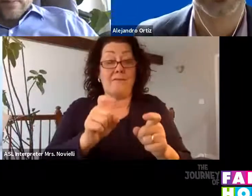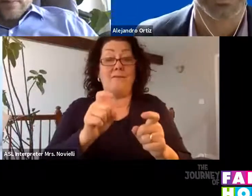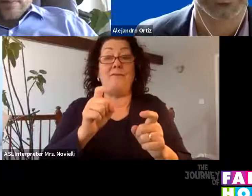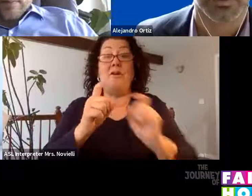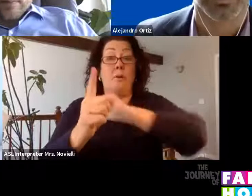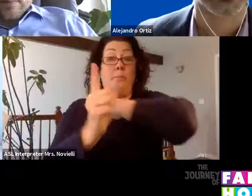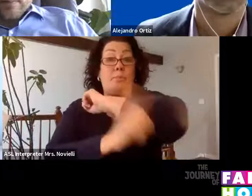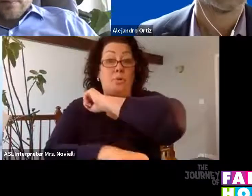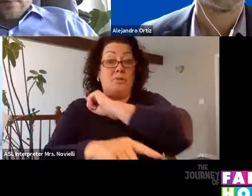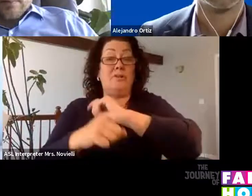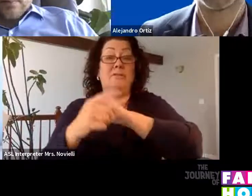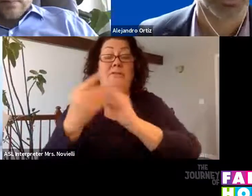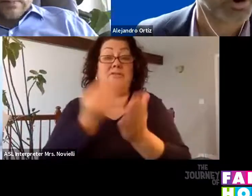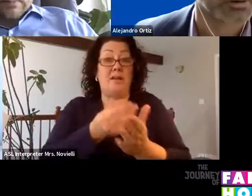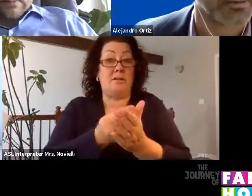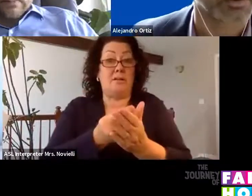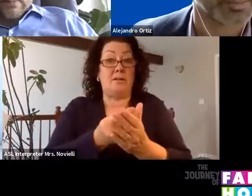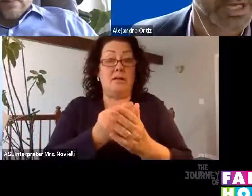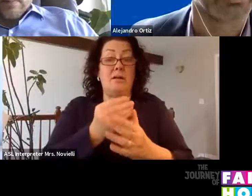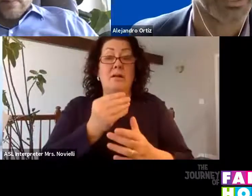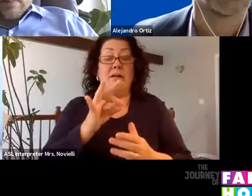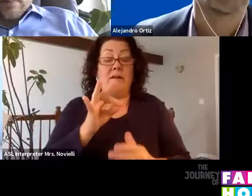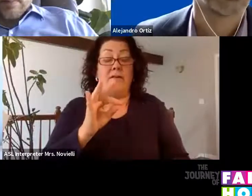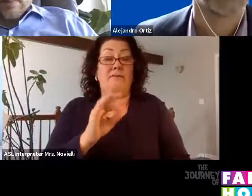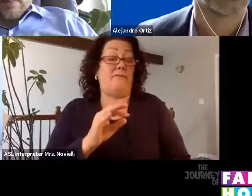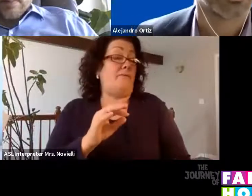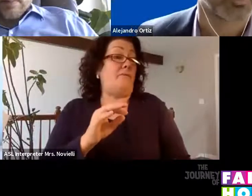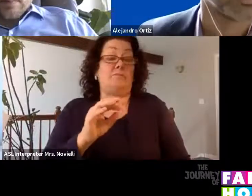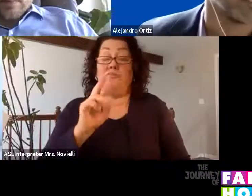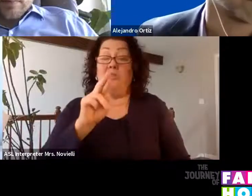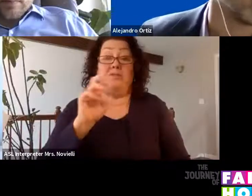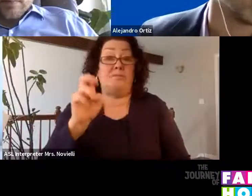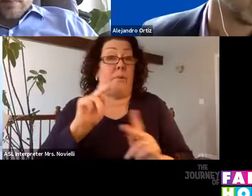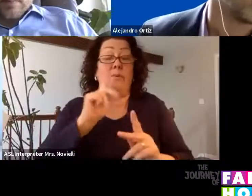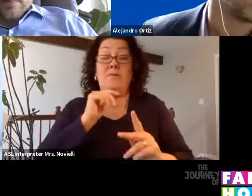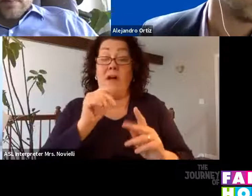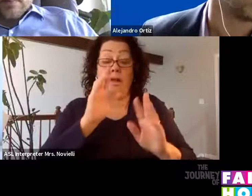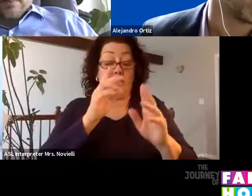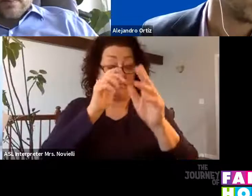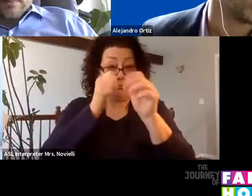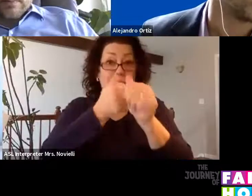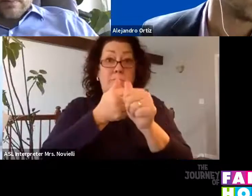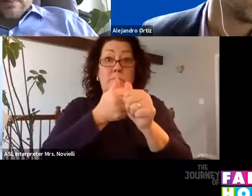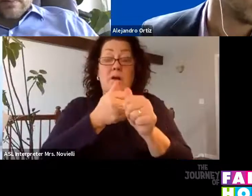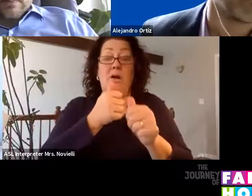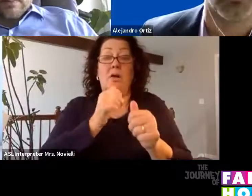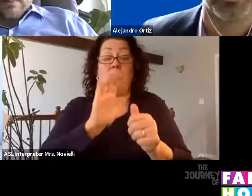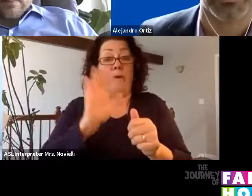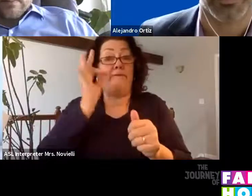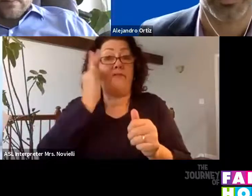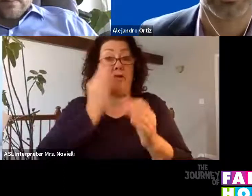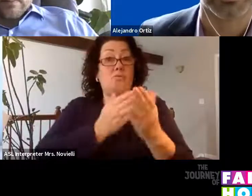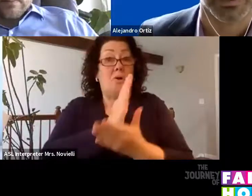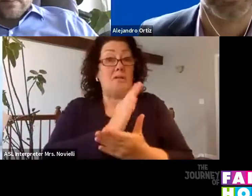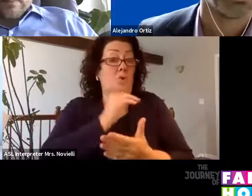where defendants are disregarding federally protected rights, and there's evidence to support that. So I wouldn't be shy about